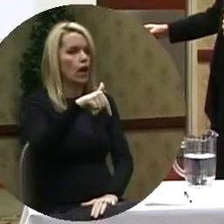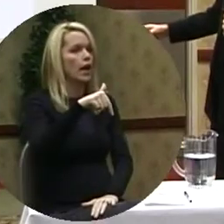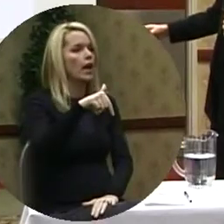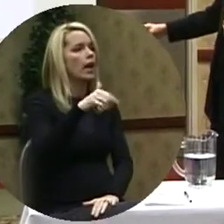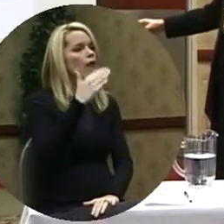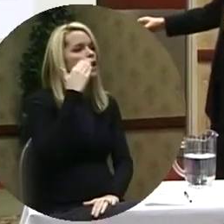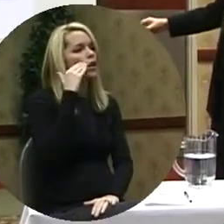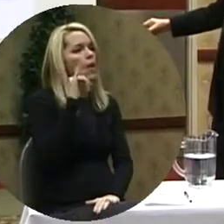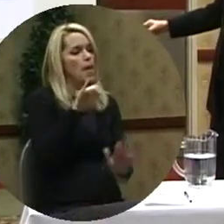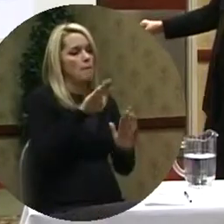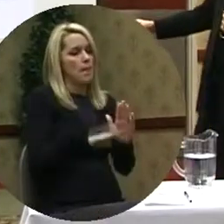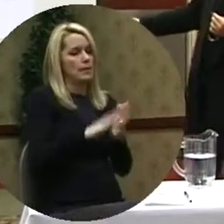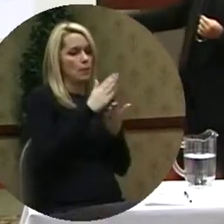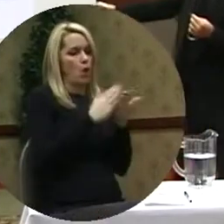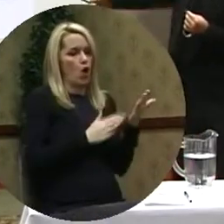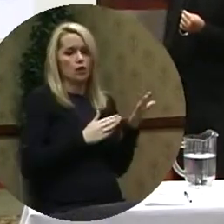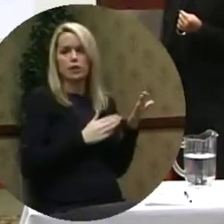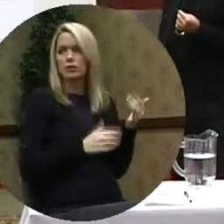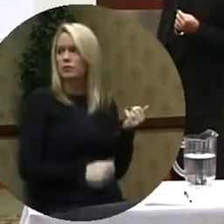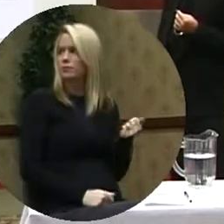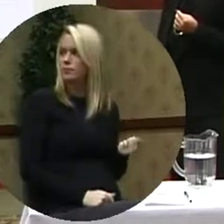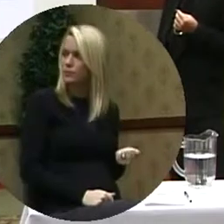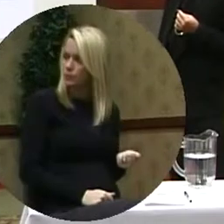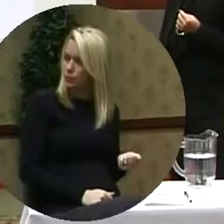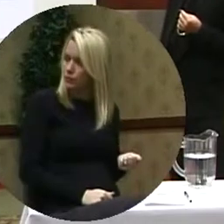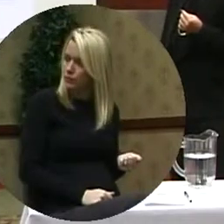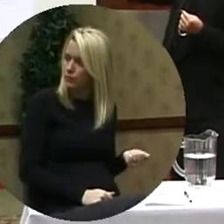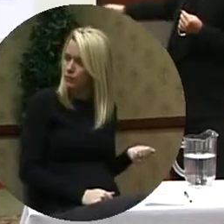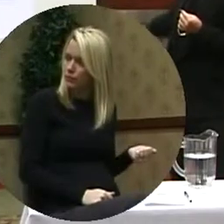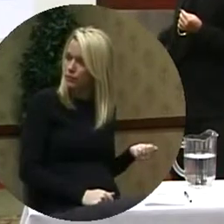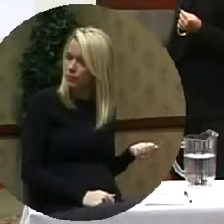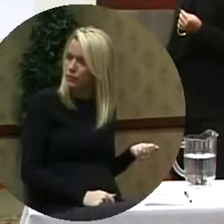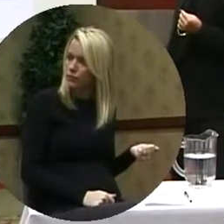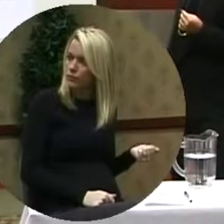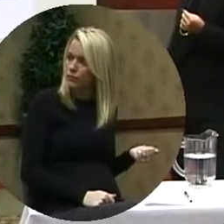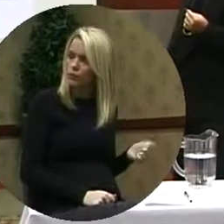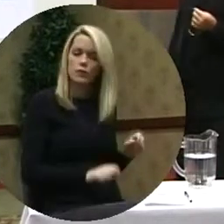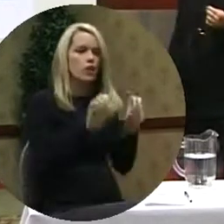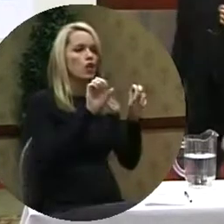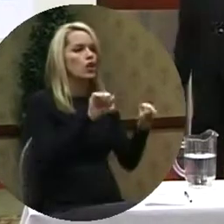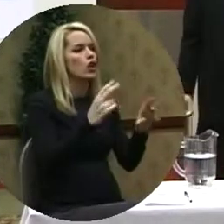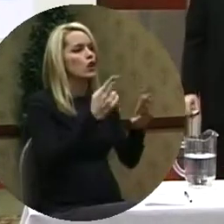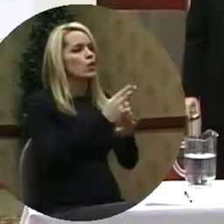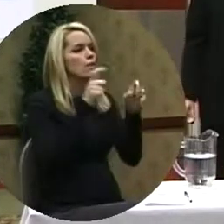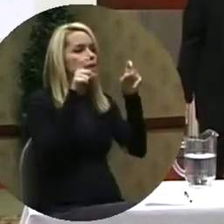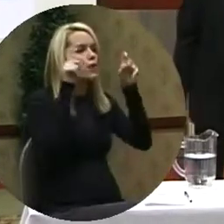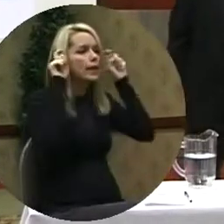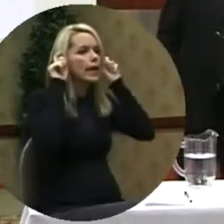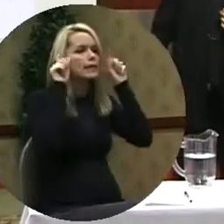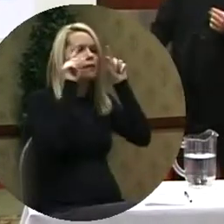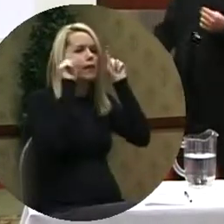down, actually one of the things that might be interesting is could use hearing aids and glasses but won't wear